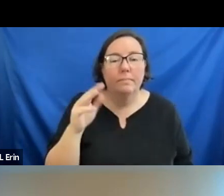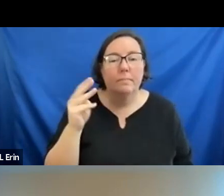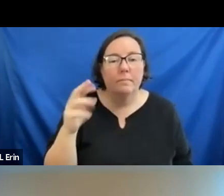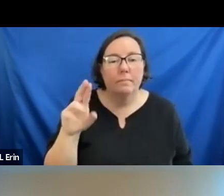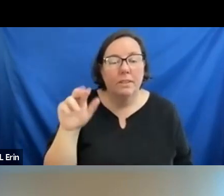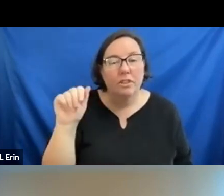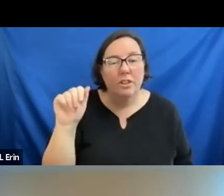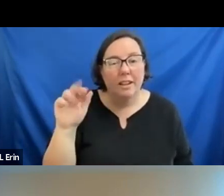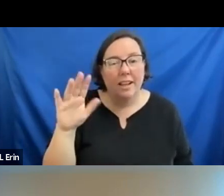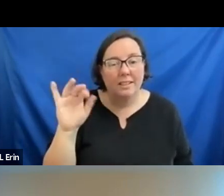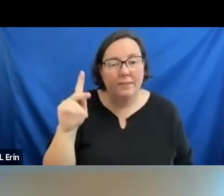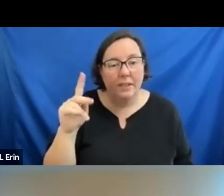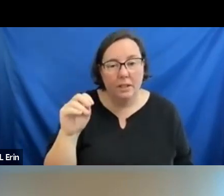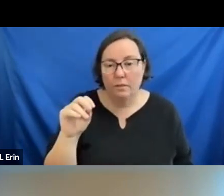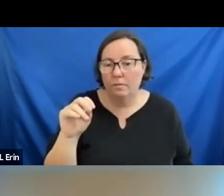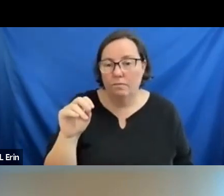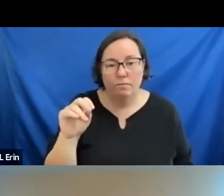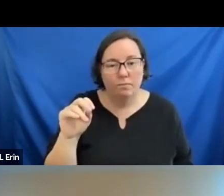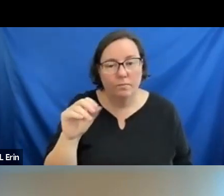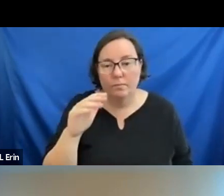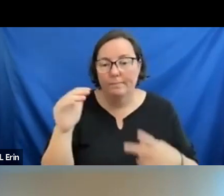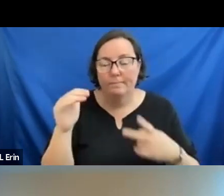sorry, Mr. Acevedo.